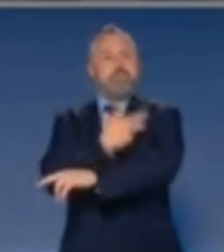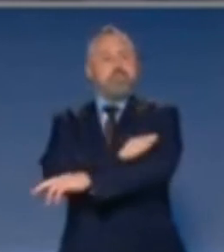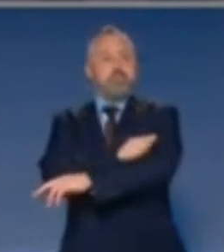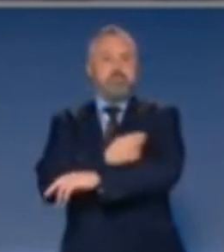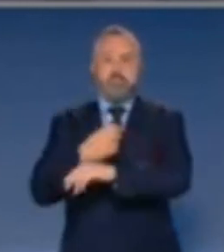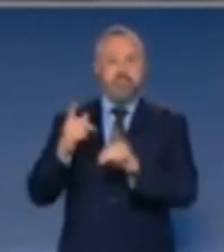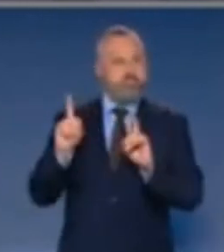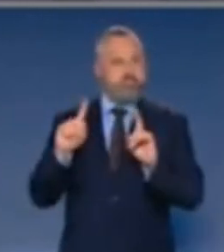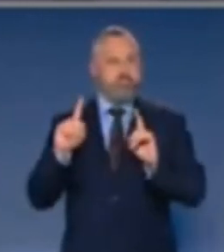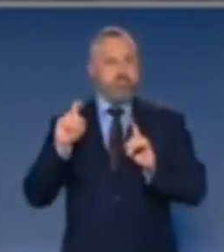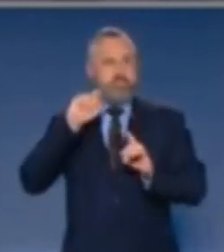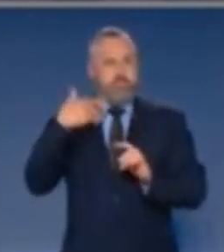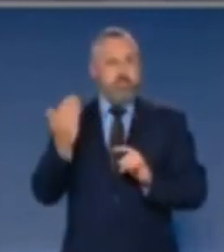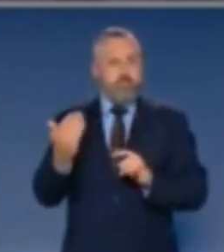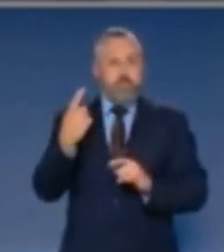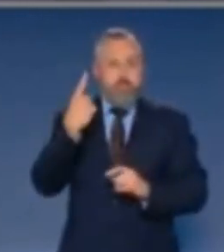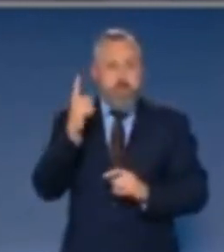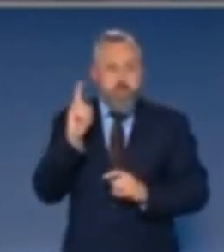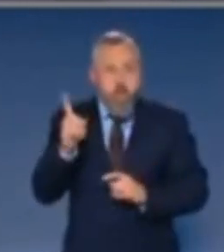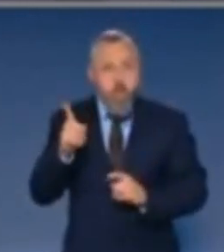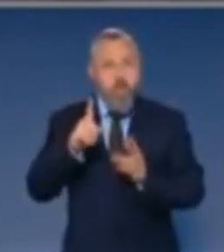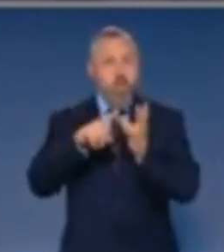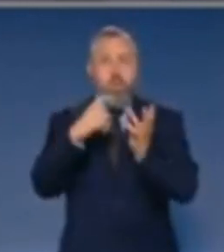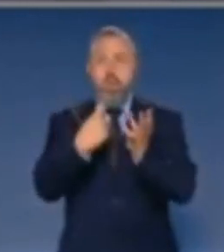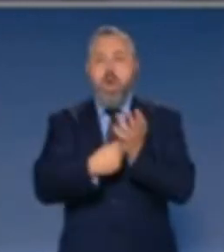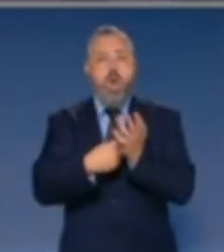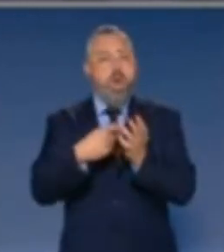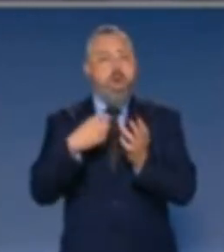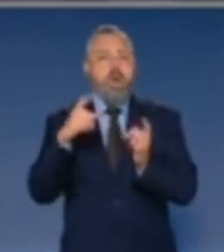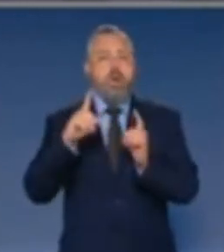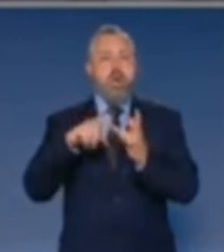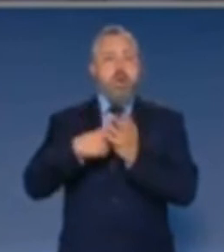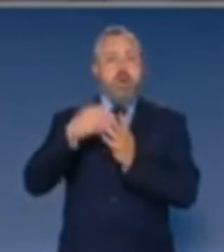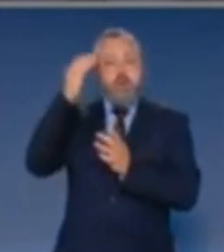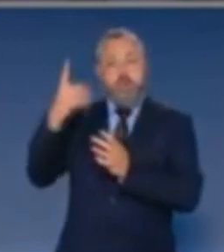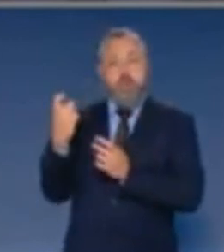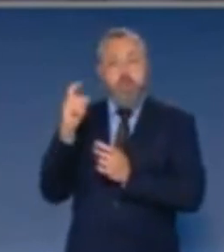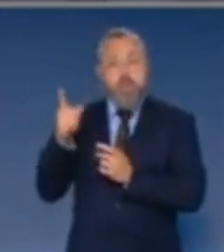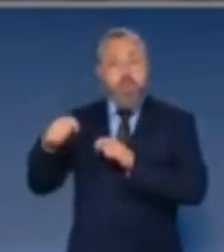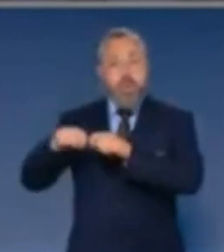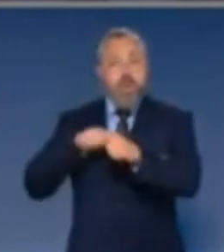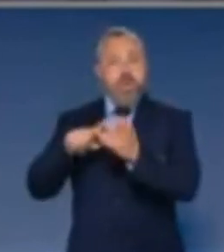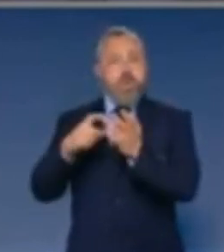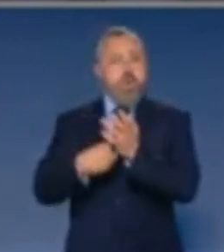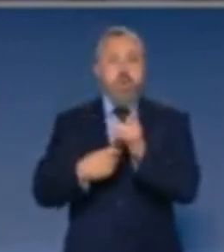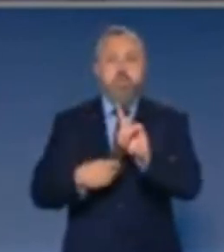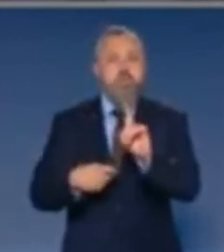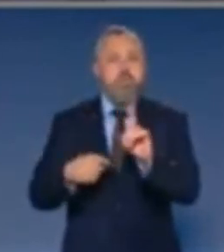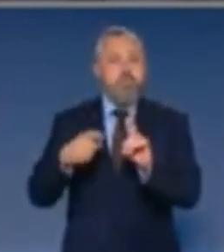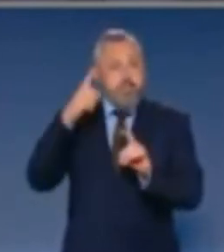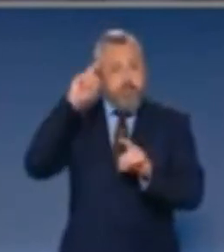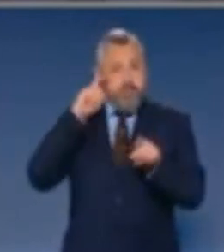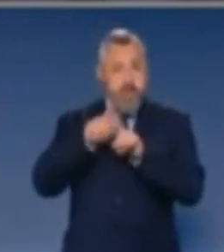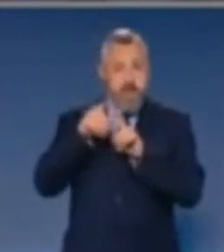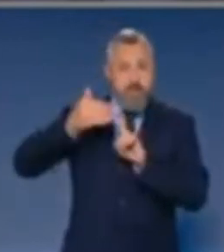out, you make a breach, you're put on notice, and then if you make another breach, then the contract is terminated? Is that how you expect to be handling it? It's a function of the